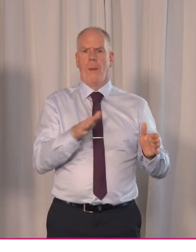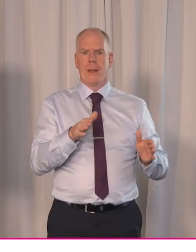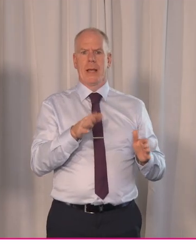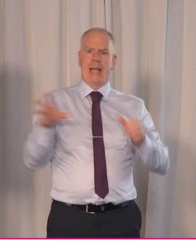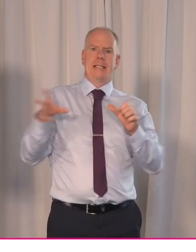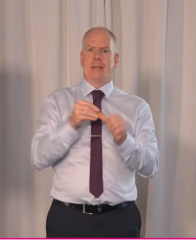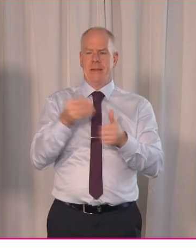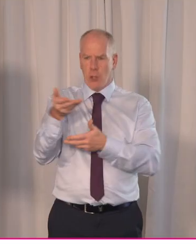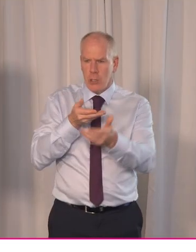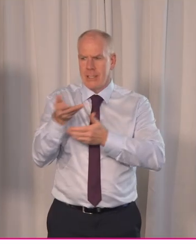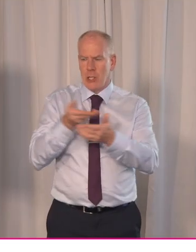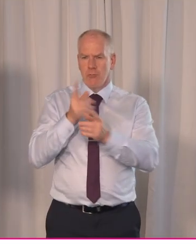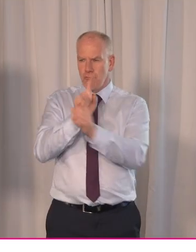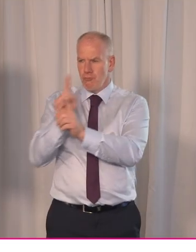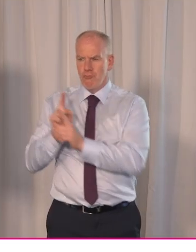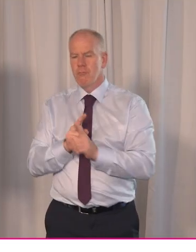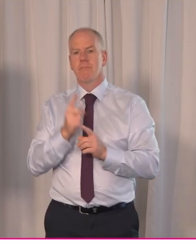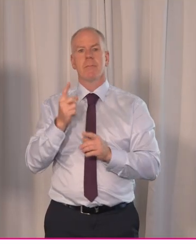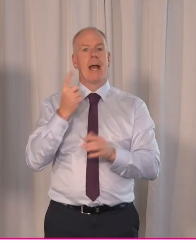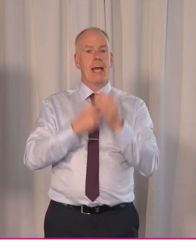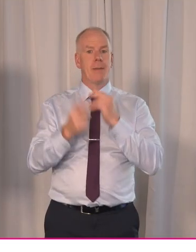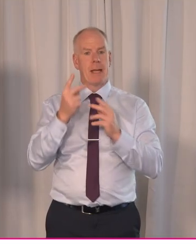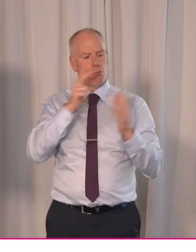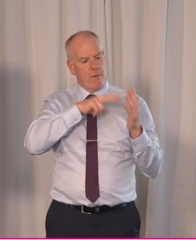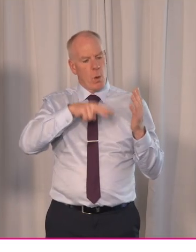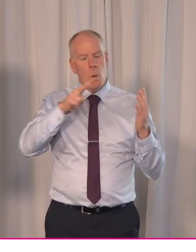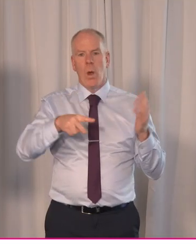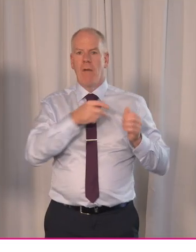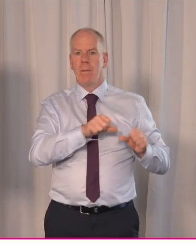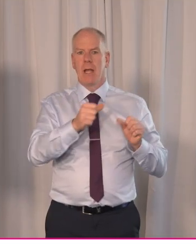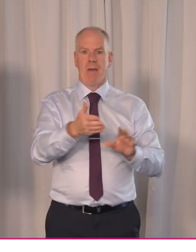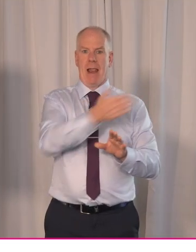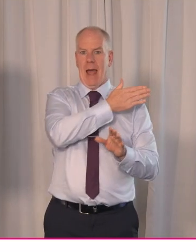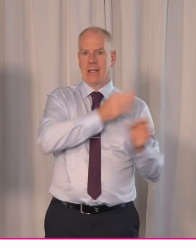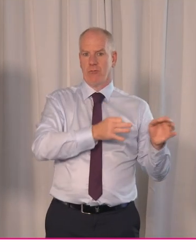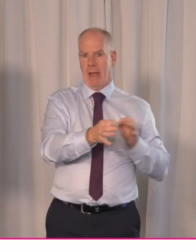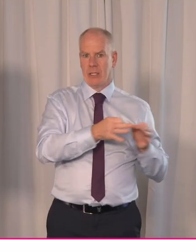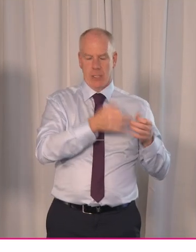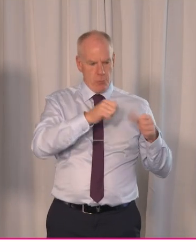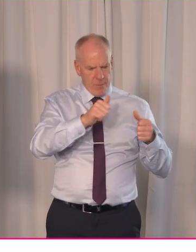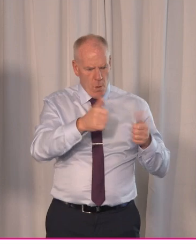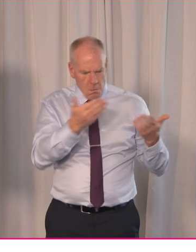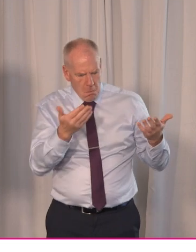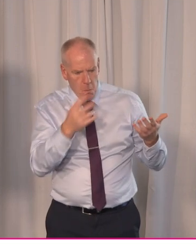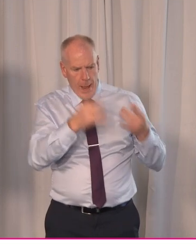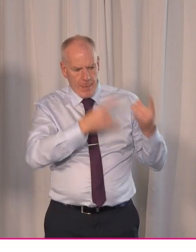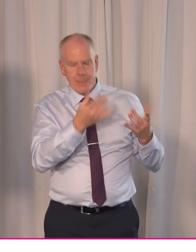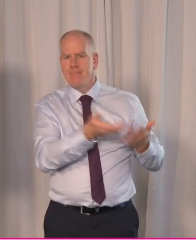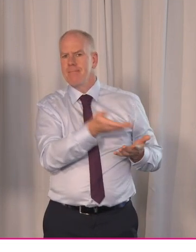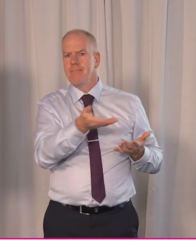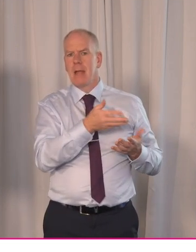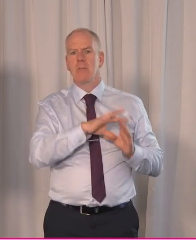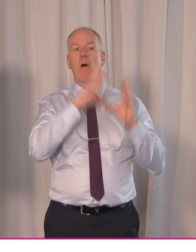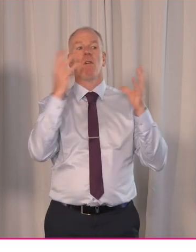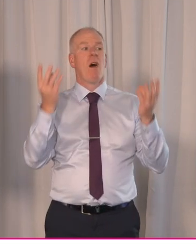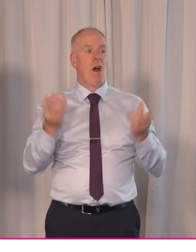targeted consultation. There was an independent review of the implementation of the last strategy. And overall, there was, I